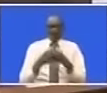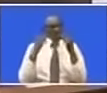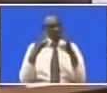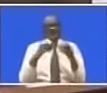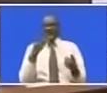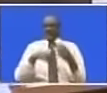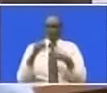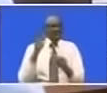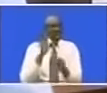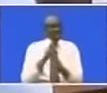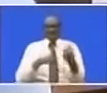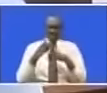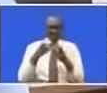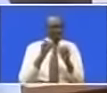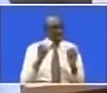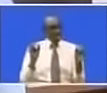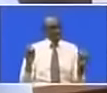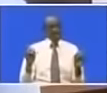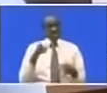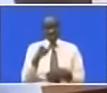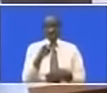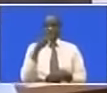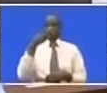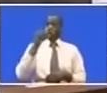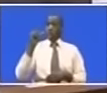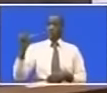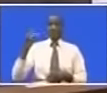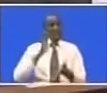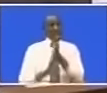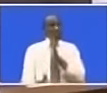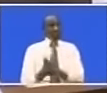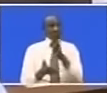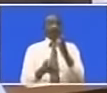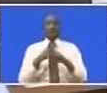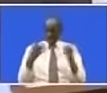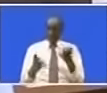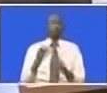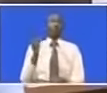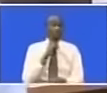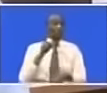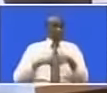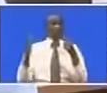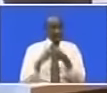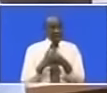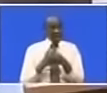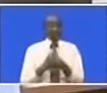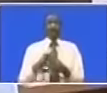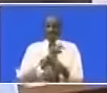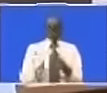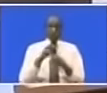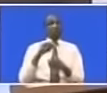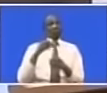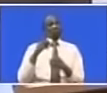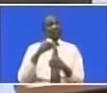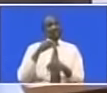International Conference Center, specifically this hall, which is fairly empty right now, but by tomorrow at 9 o'clock, when the National Election